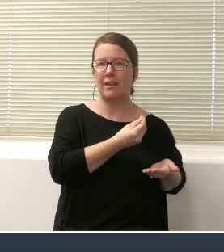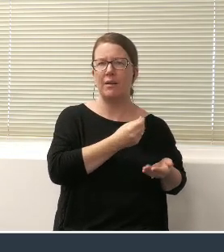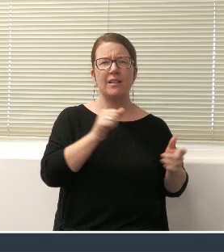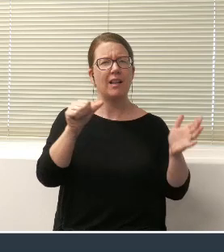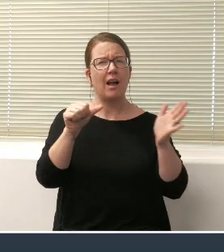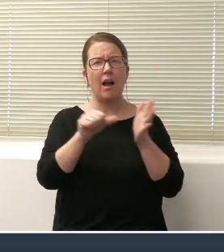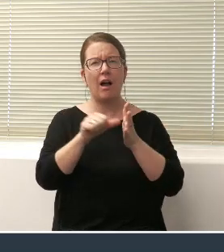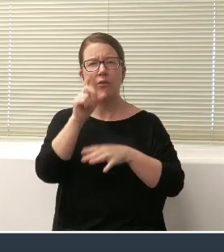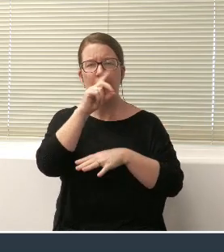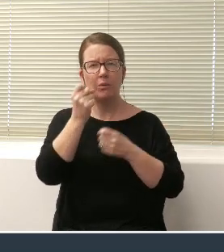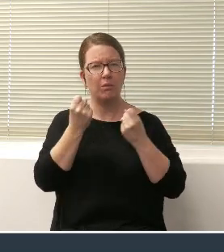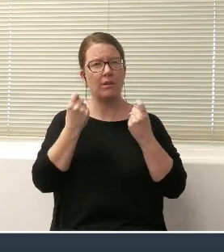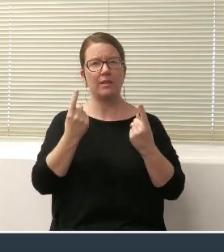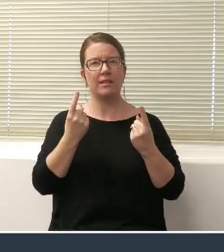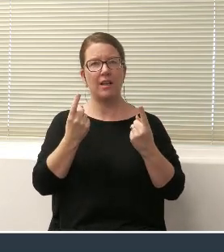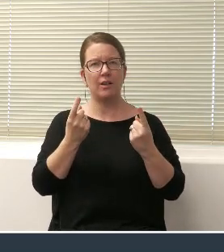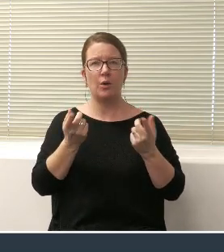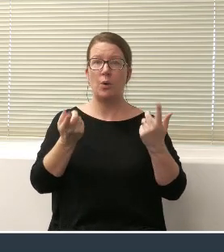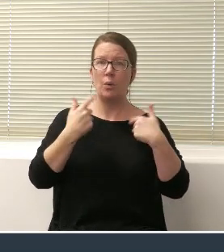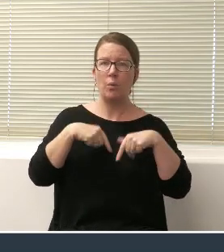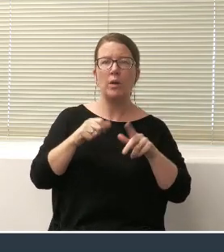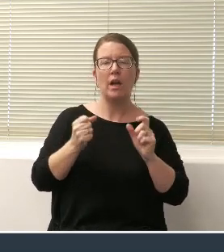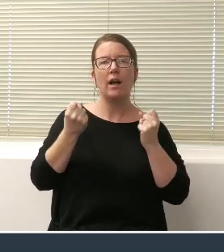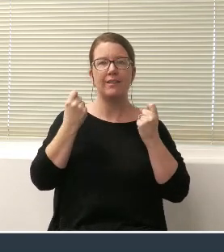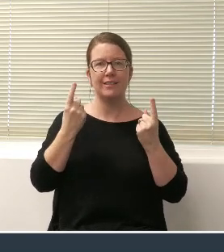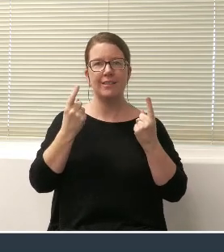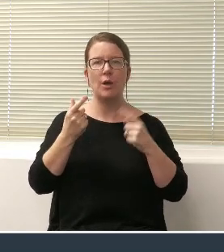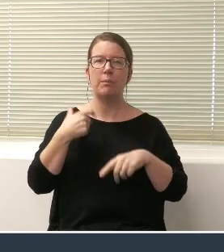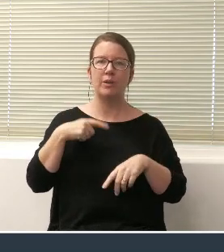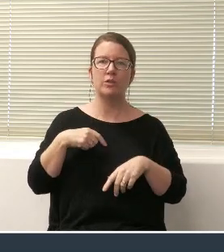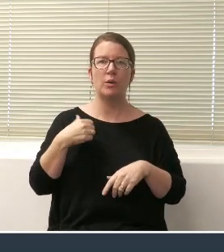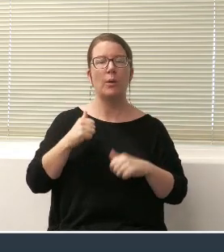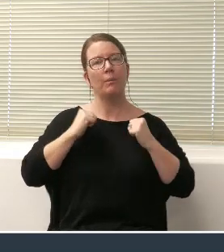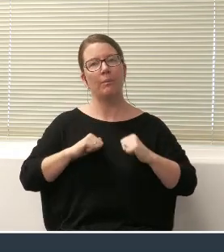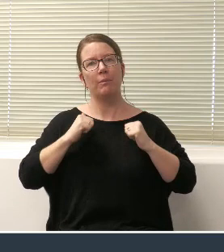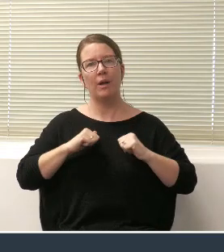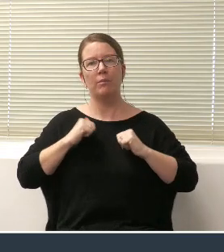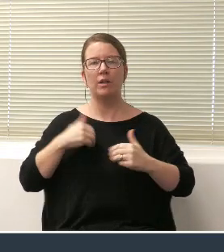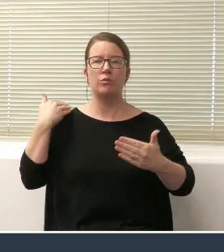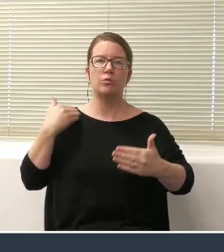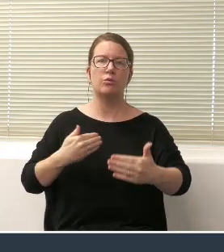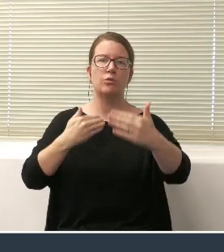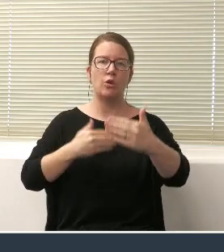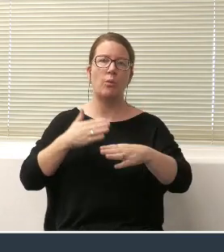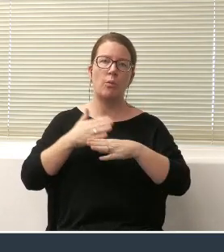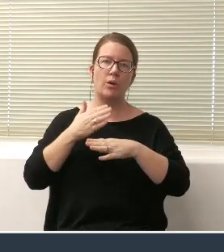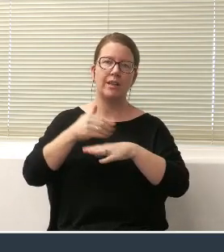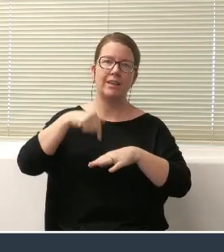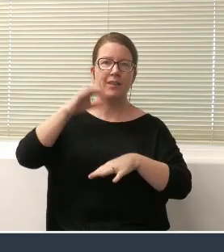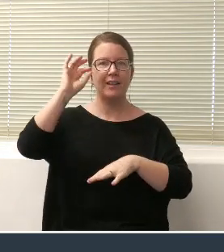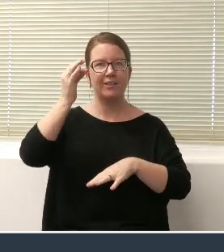understand. You know, we get practice at it constantly throughout our term, but for a lot in our